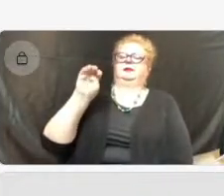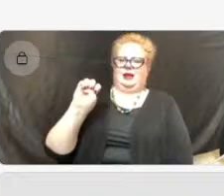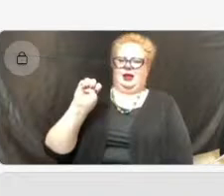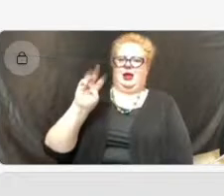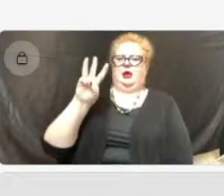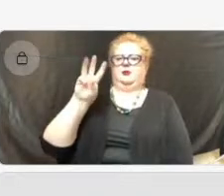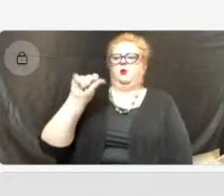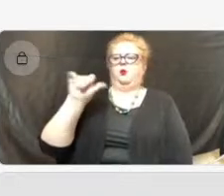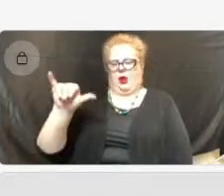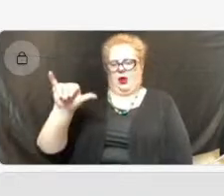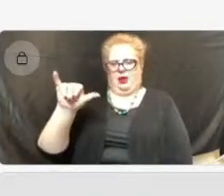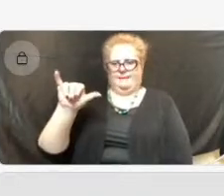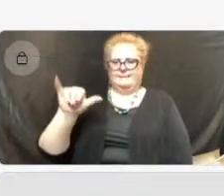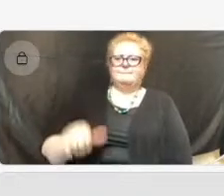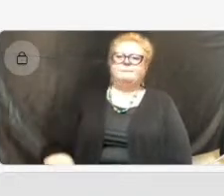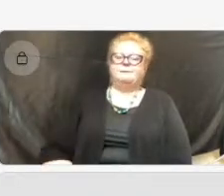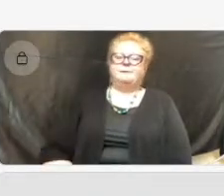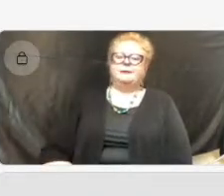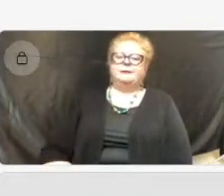Way.